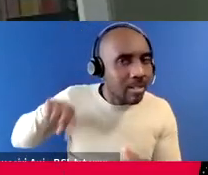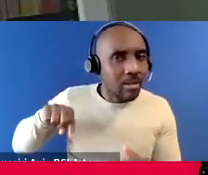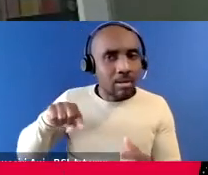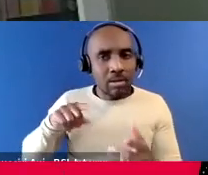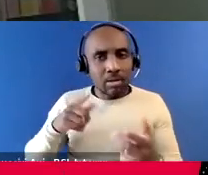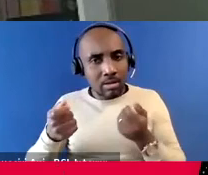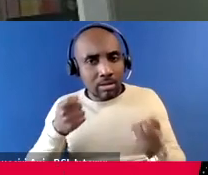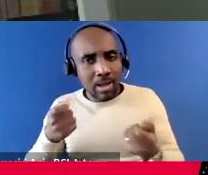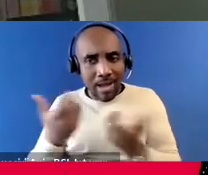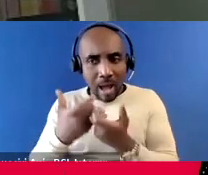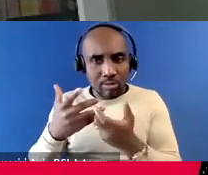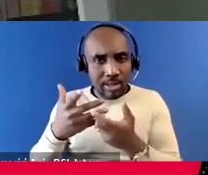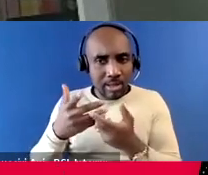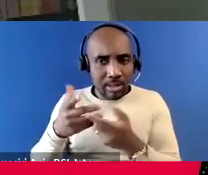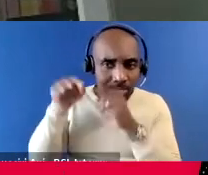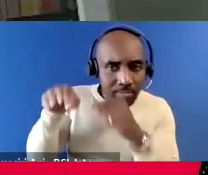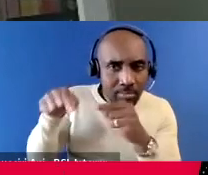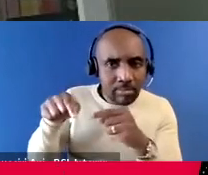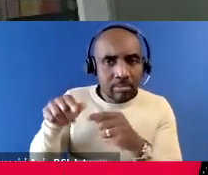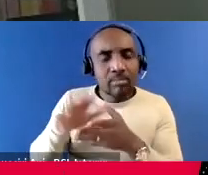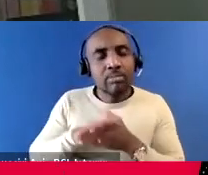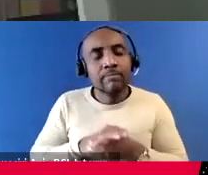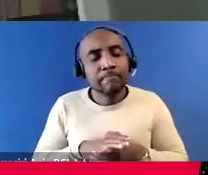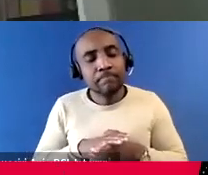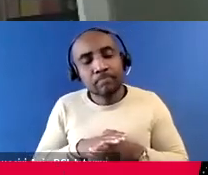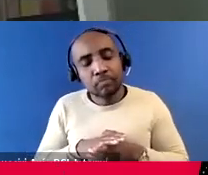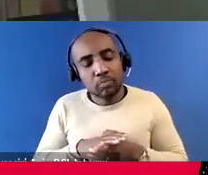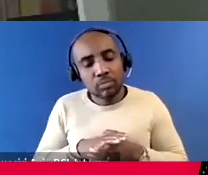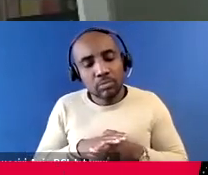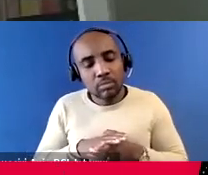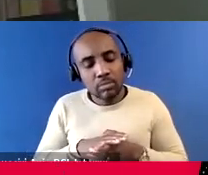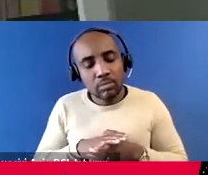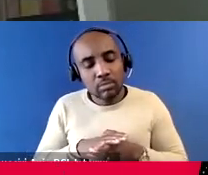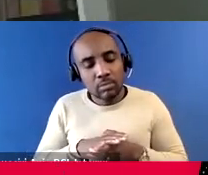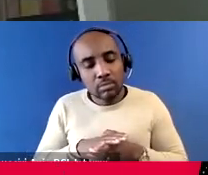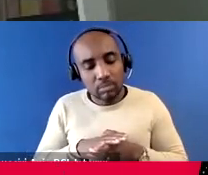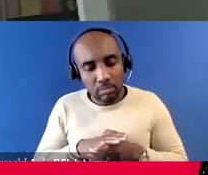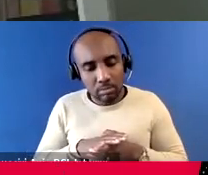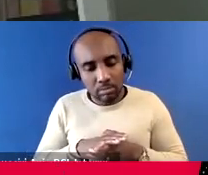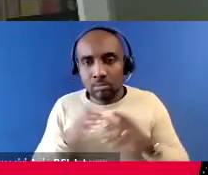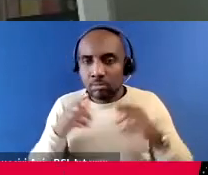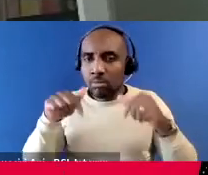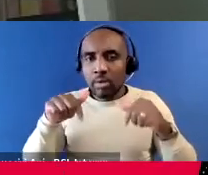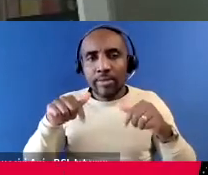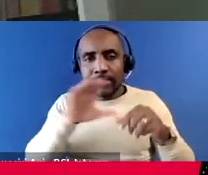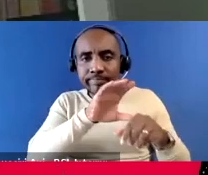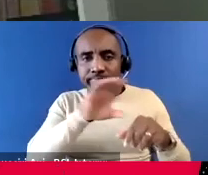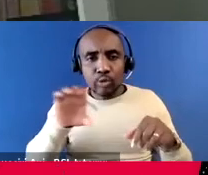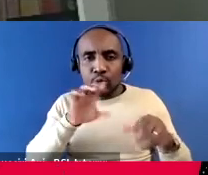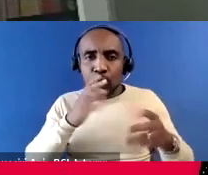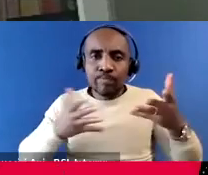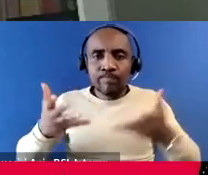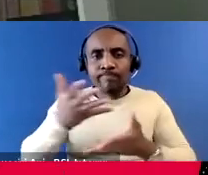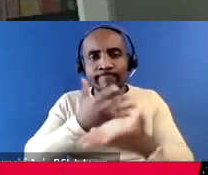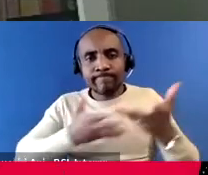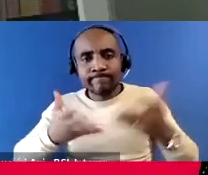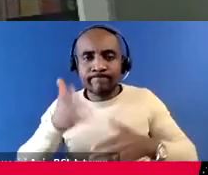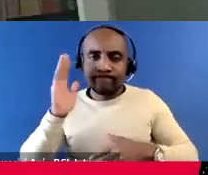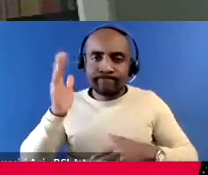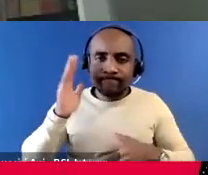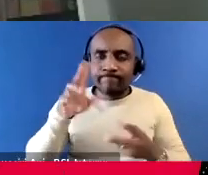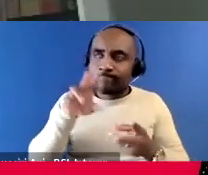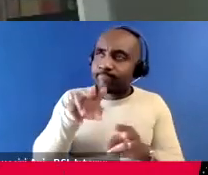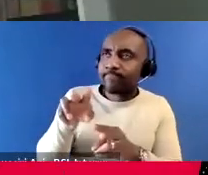hearing directly from whoever. So for example, in Turkey, one of the most proactive, both anti-war